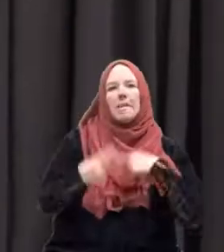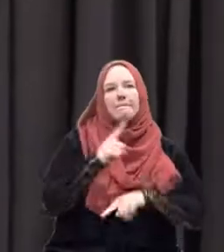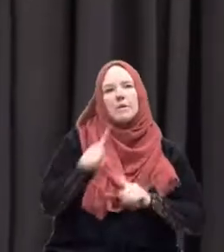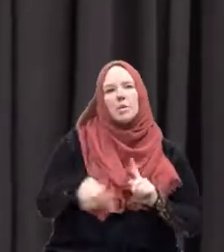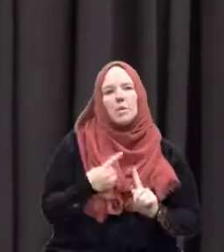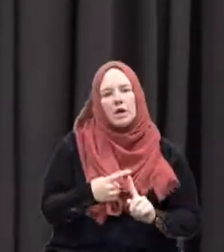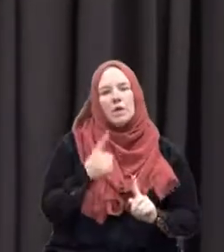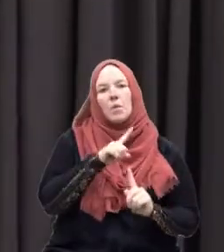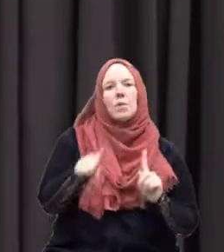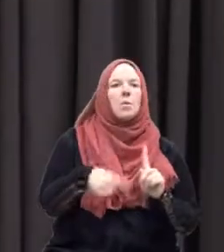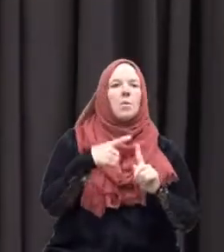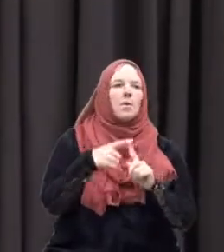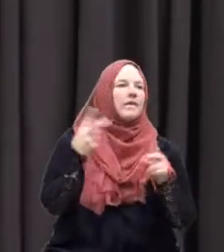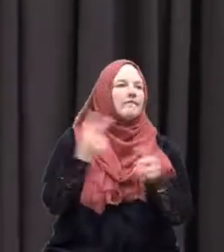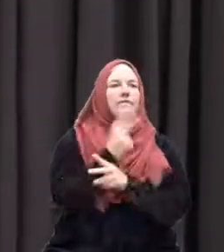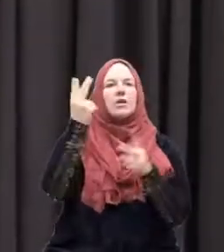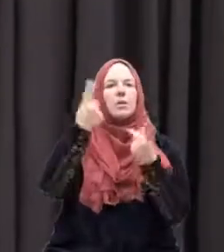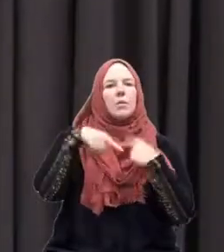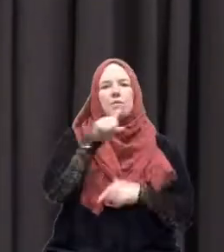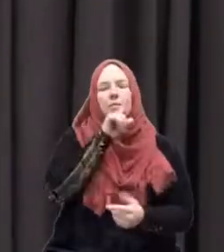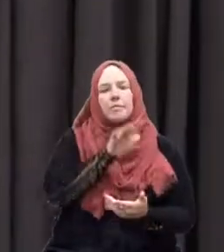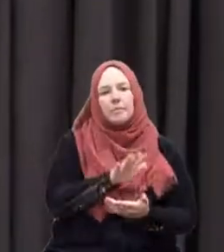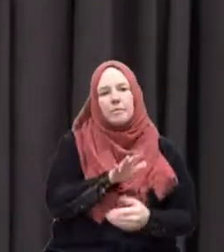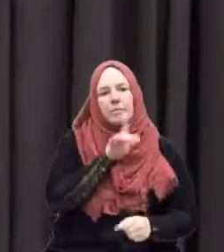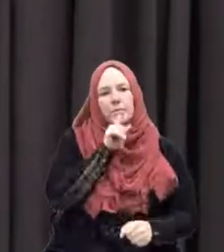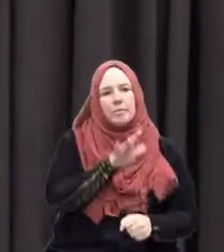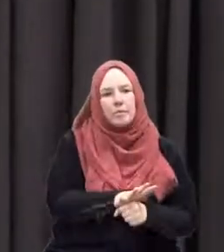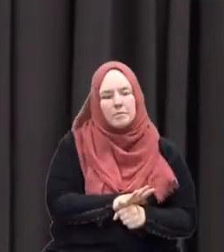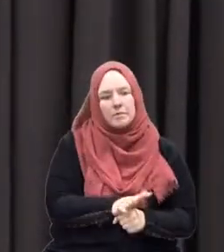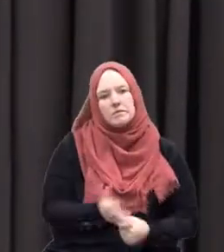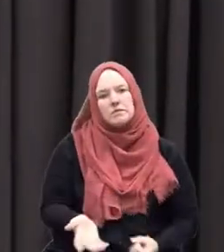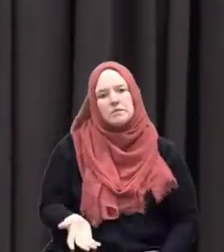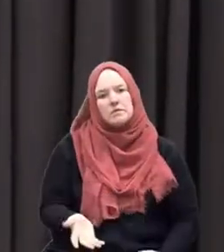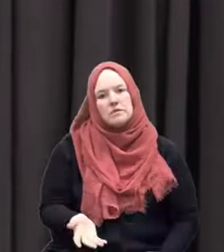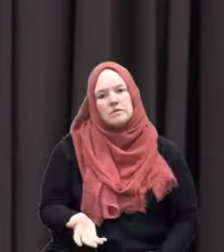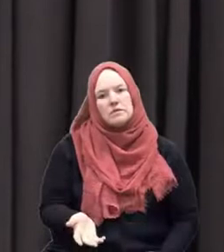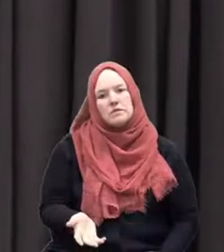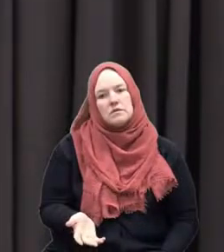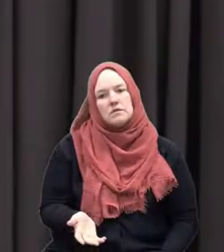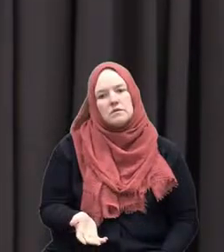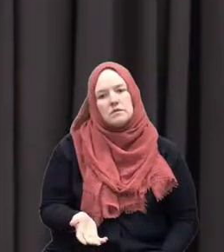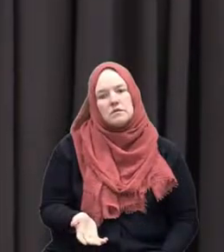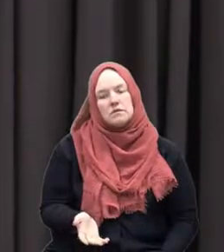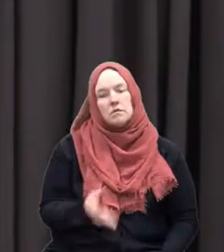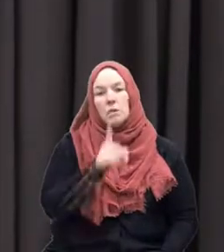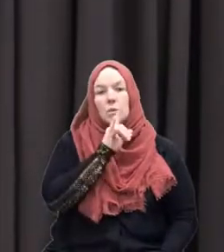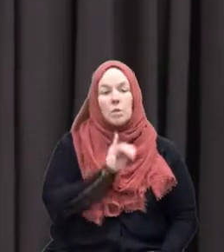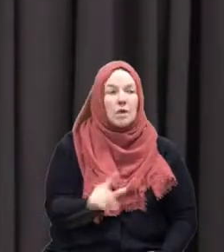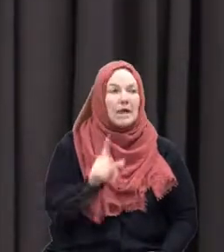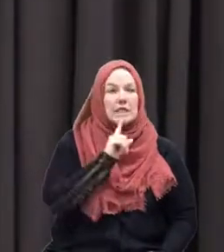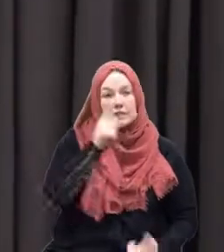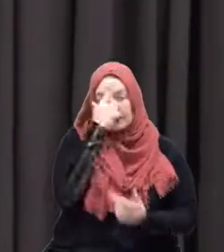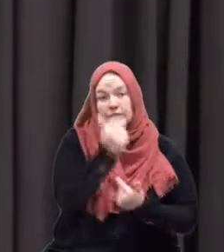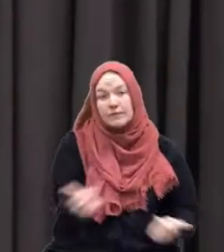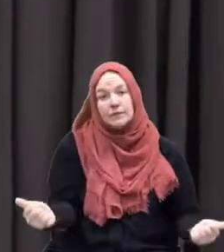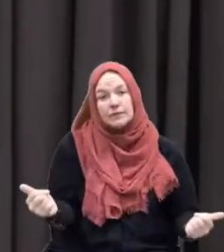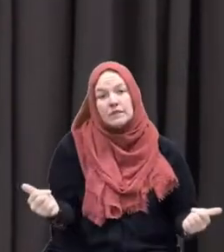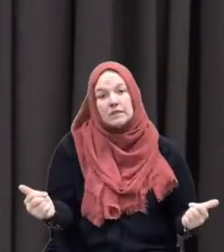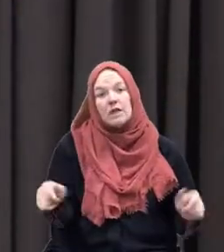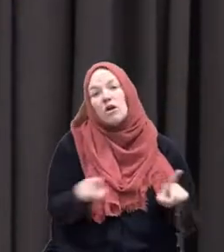support of Allah coming? When is the victory that we have been promised? Well, it's not up to